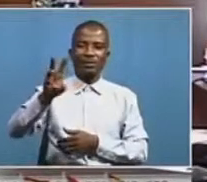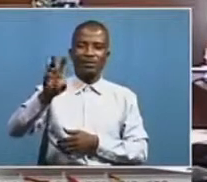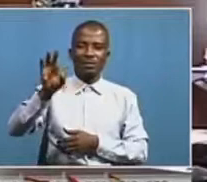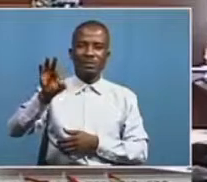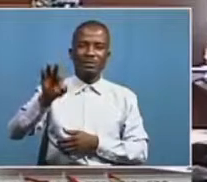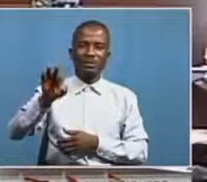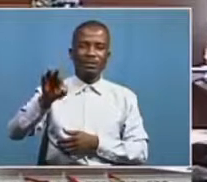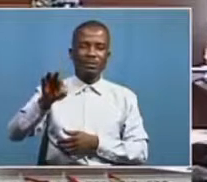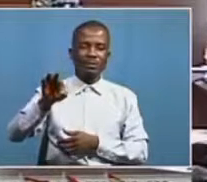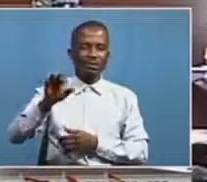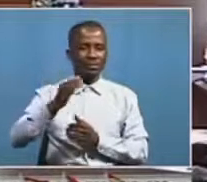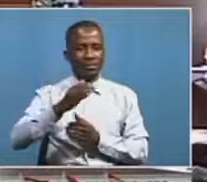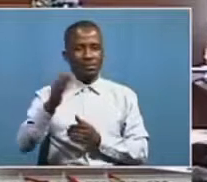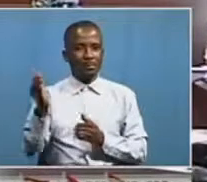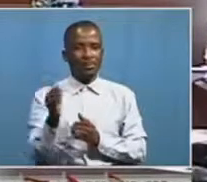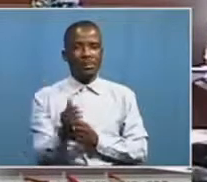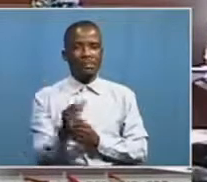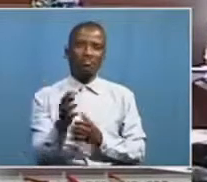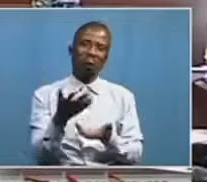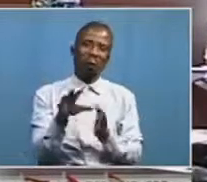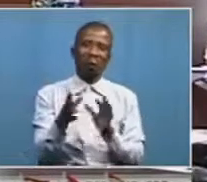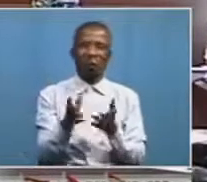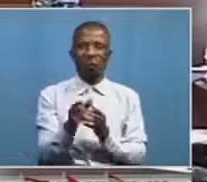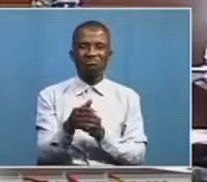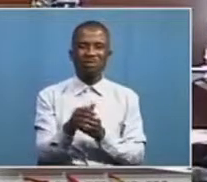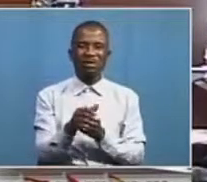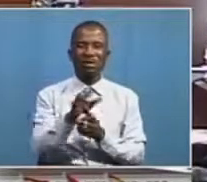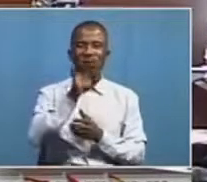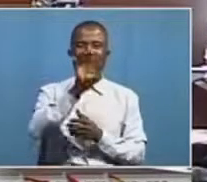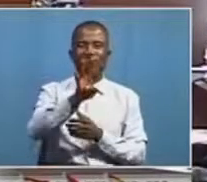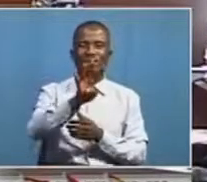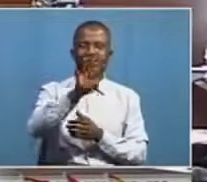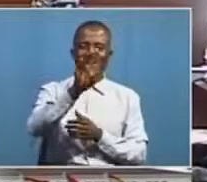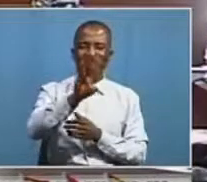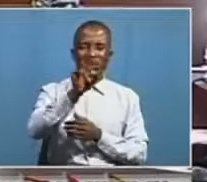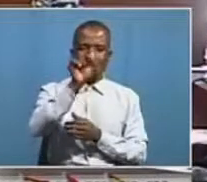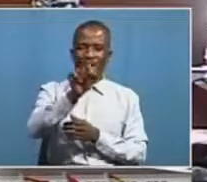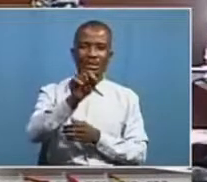ad infinitum. So it can be rounded up to